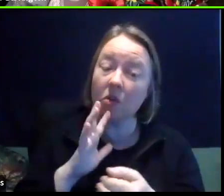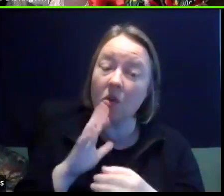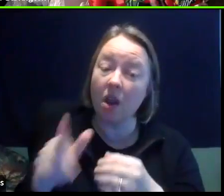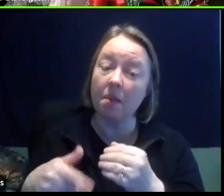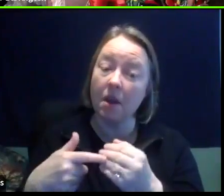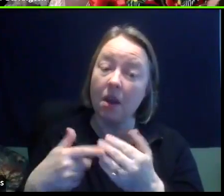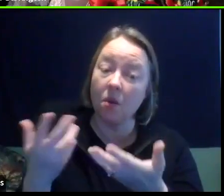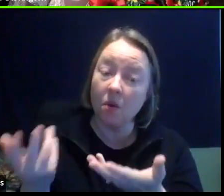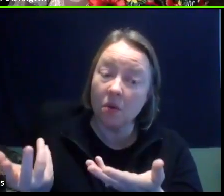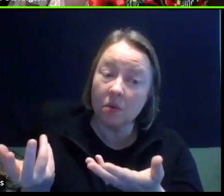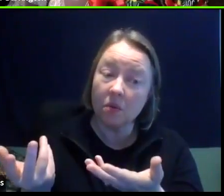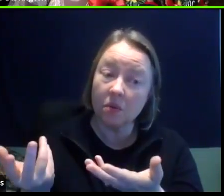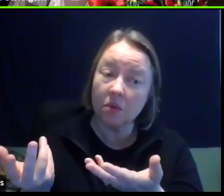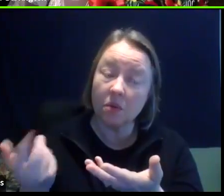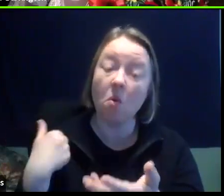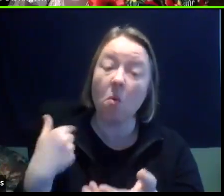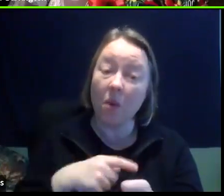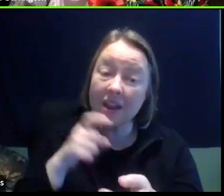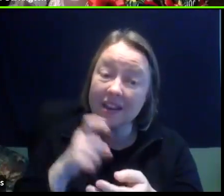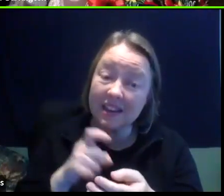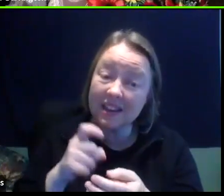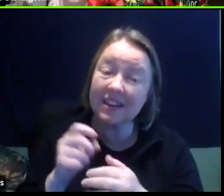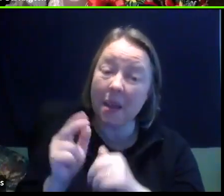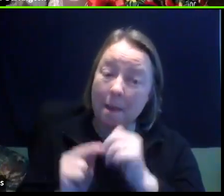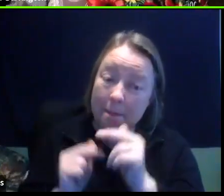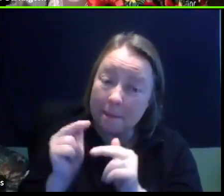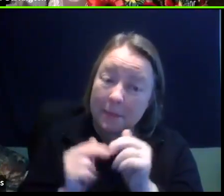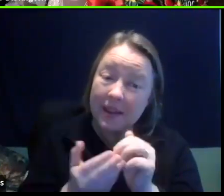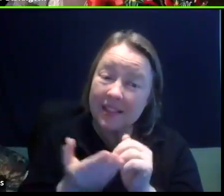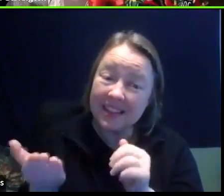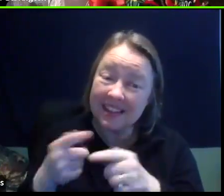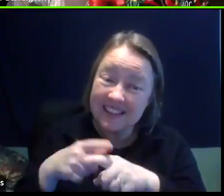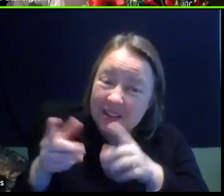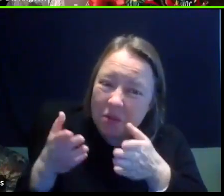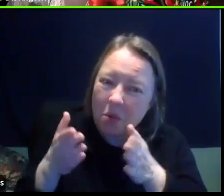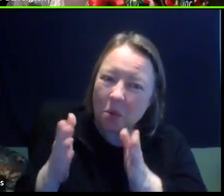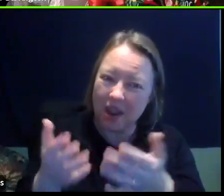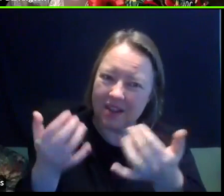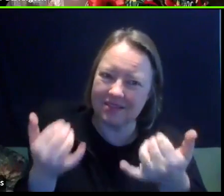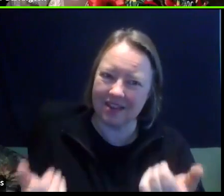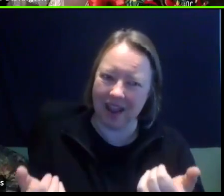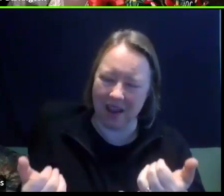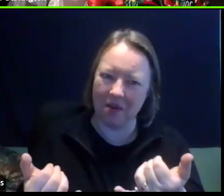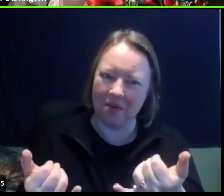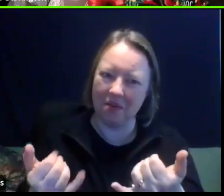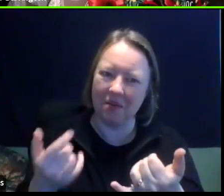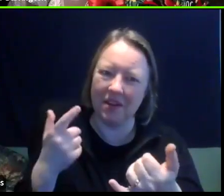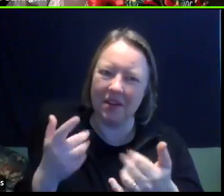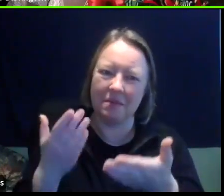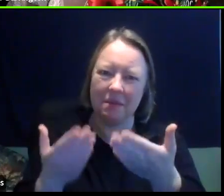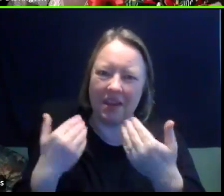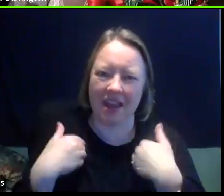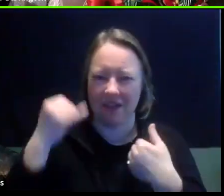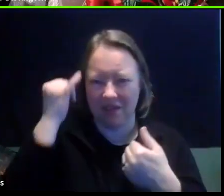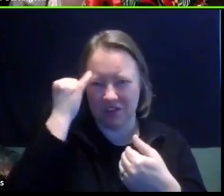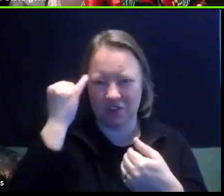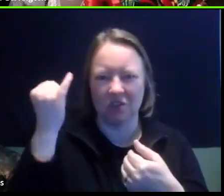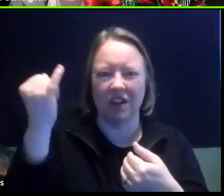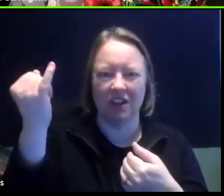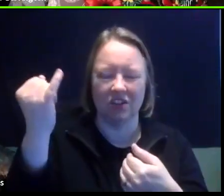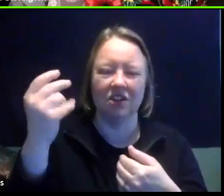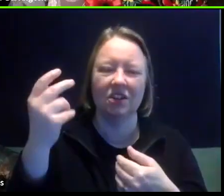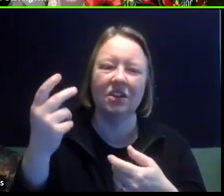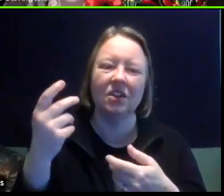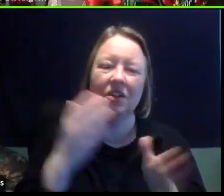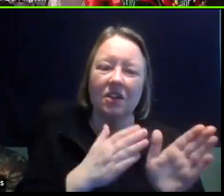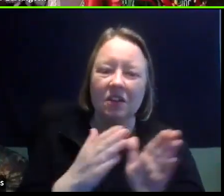about, we need to build some things a little bit differently and maybe come up with some strategies. One thing I am